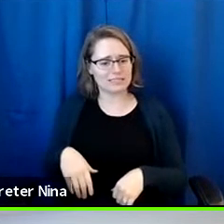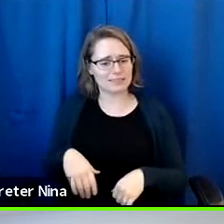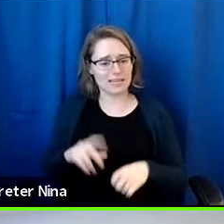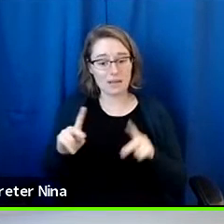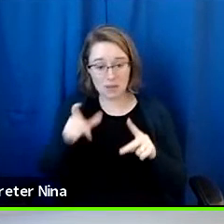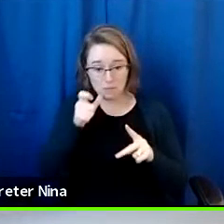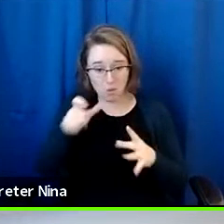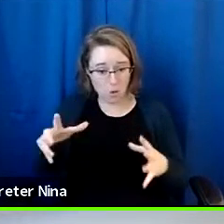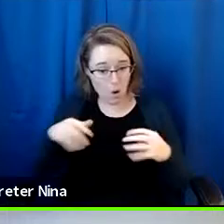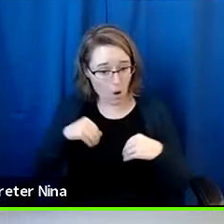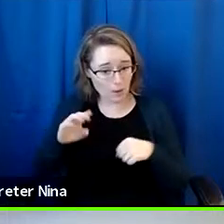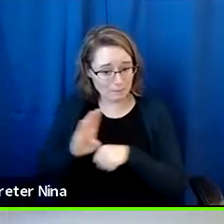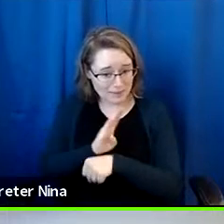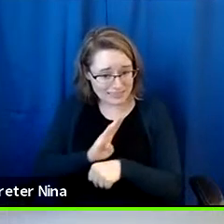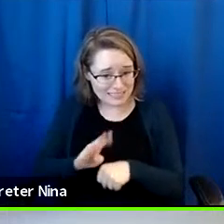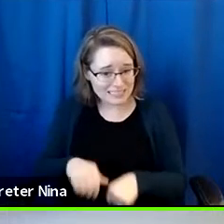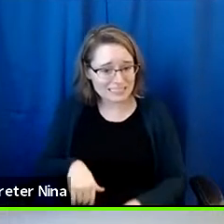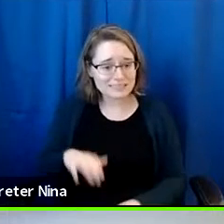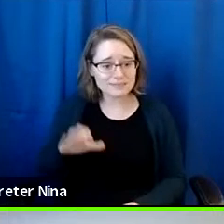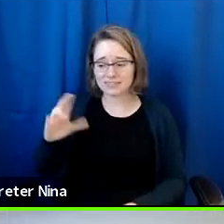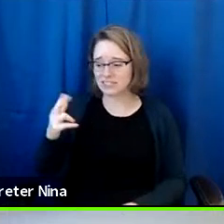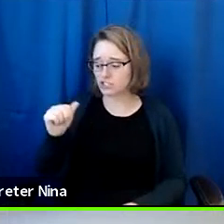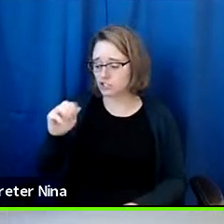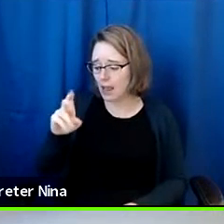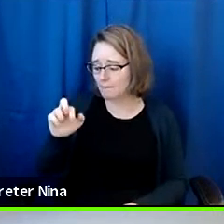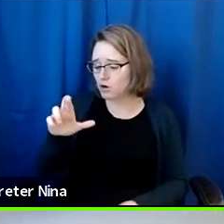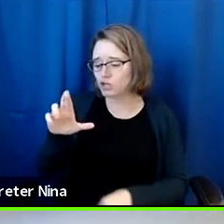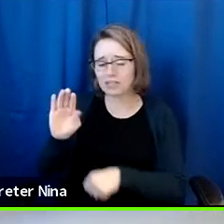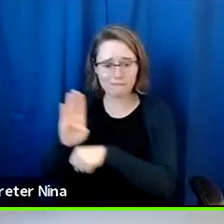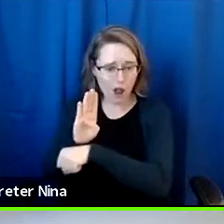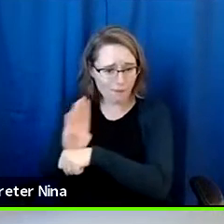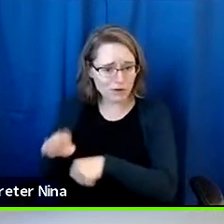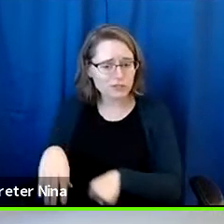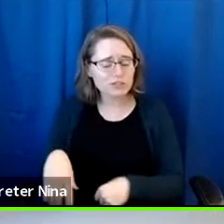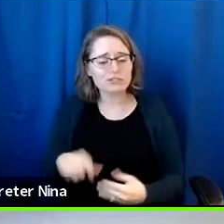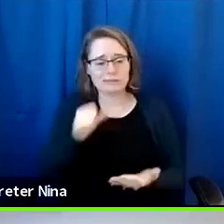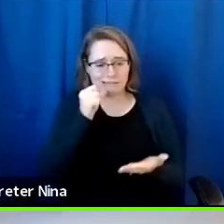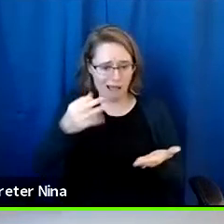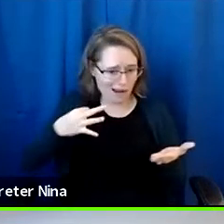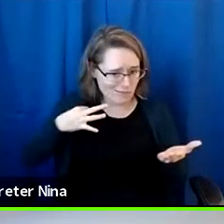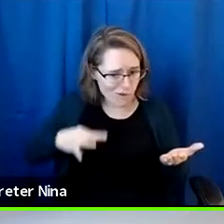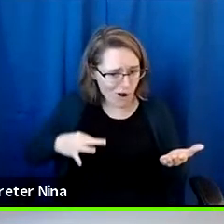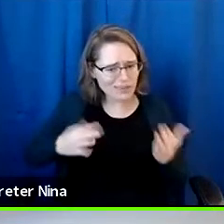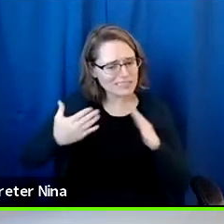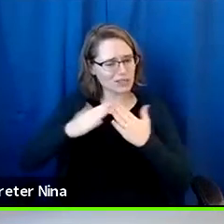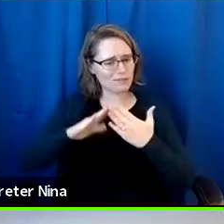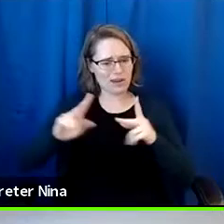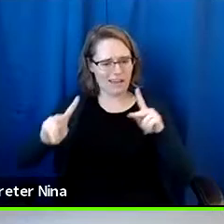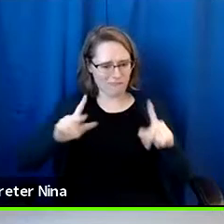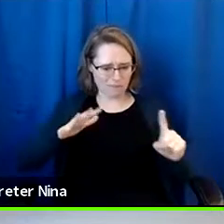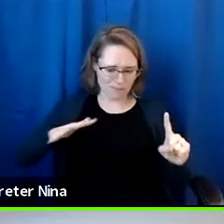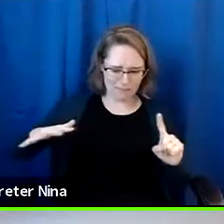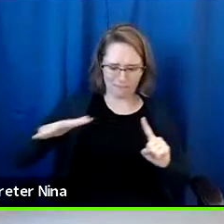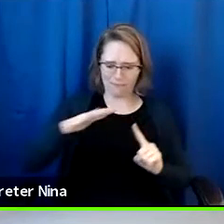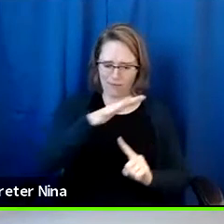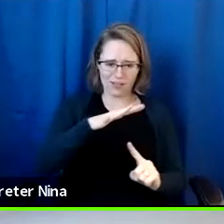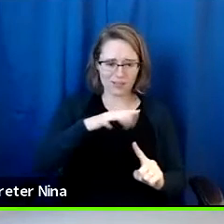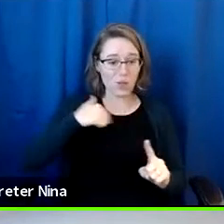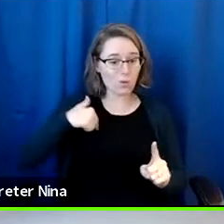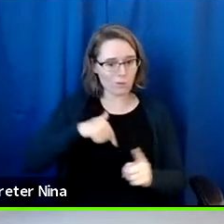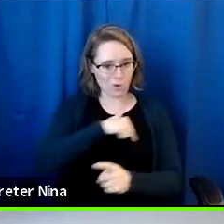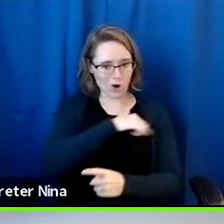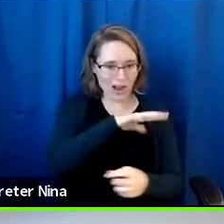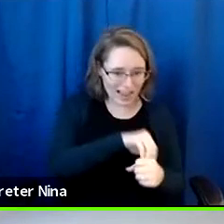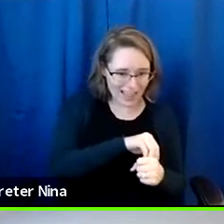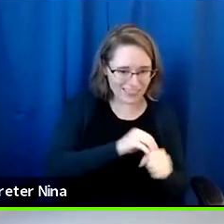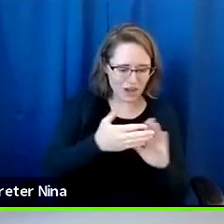own the businesses, the chambers, the nonprofits, it's a community of people, and we're in the community of the